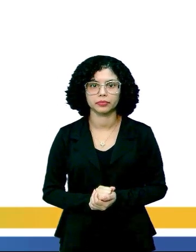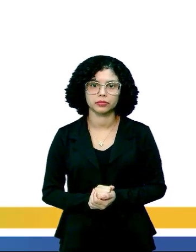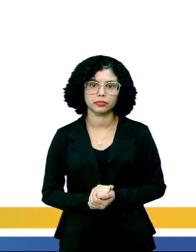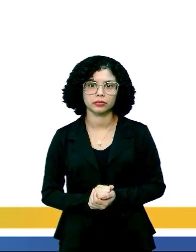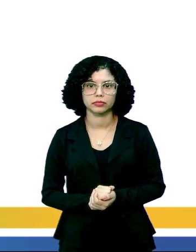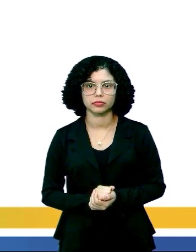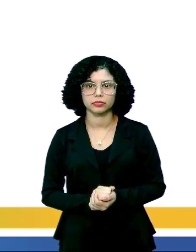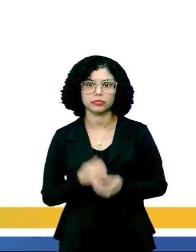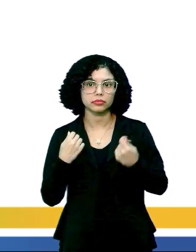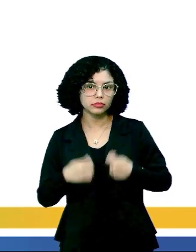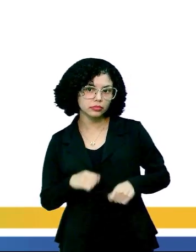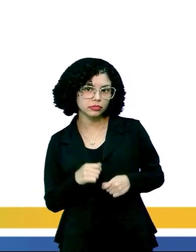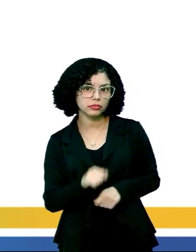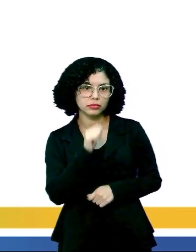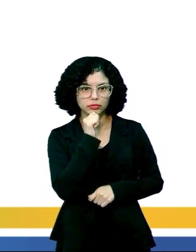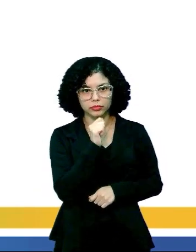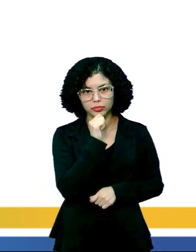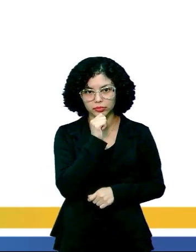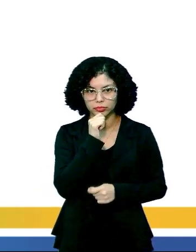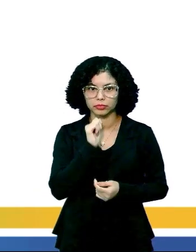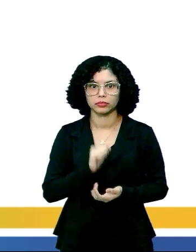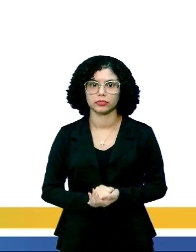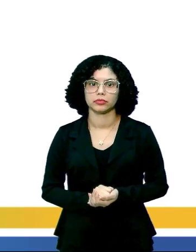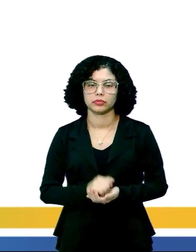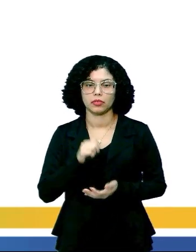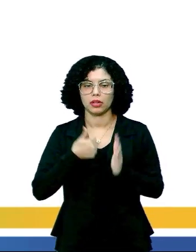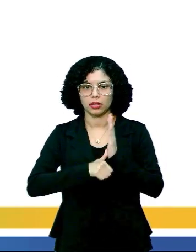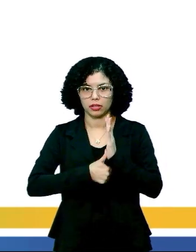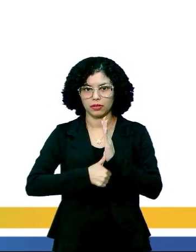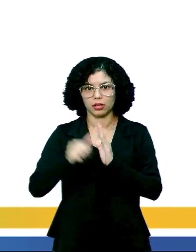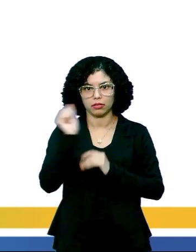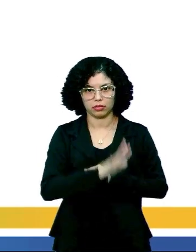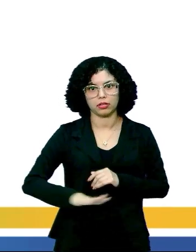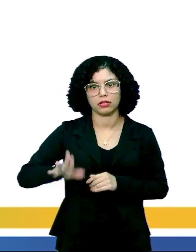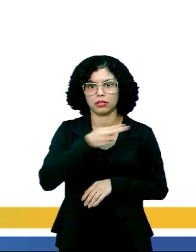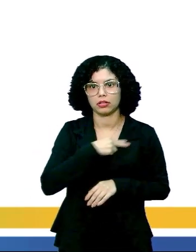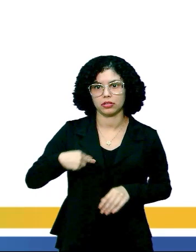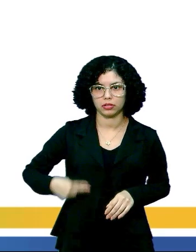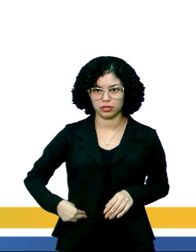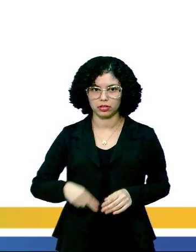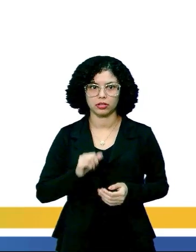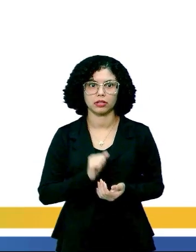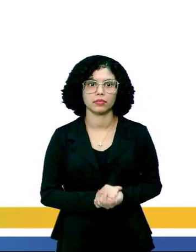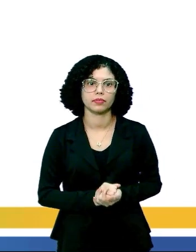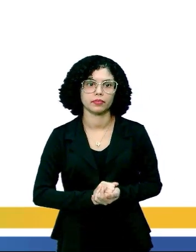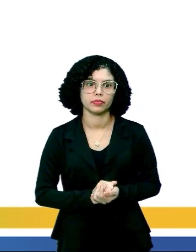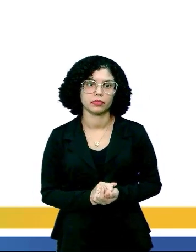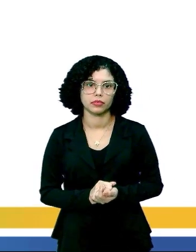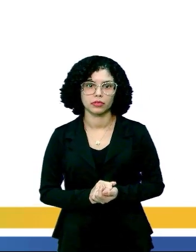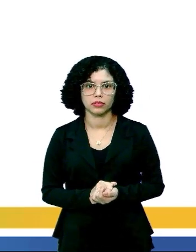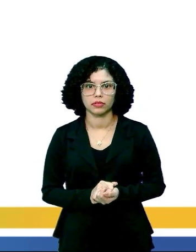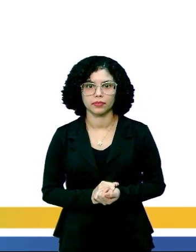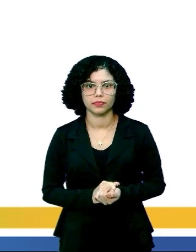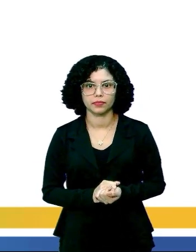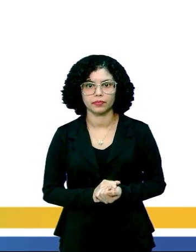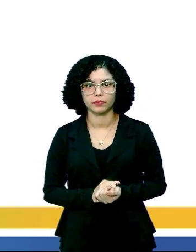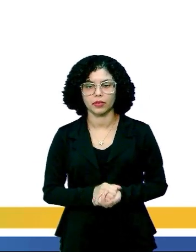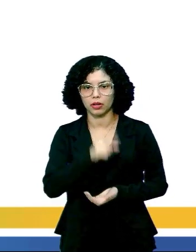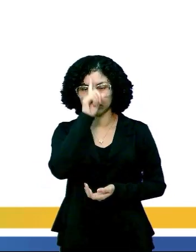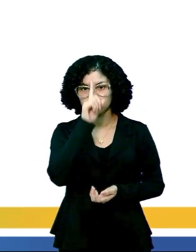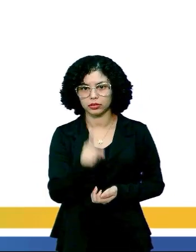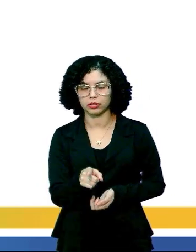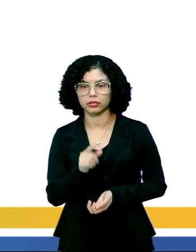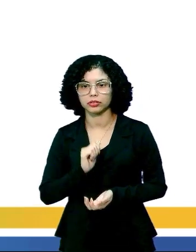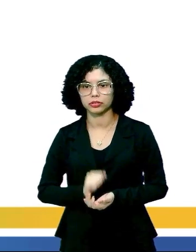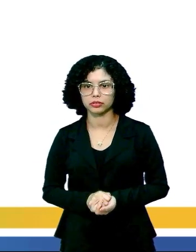also brought up the necessity to develop a common national identity, which China has not done